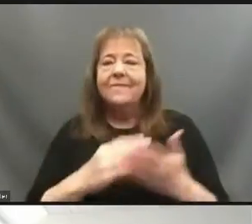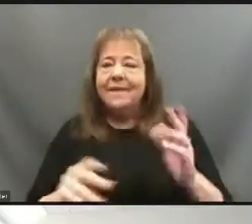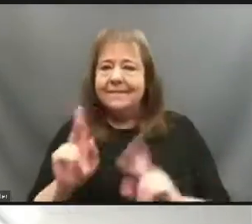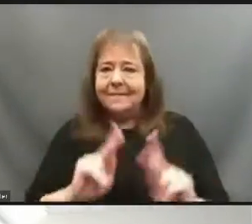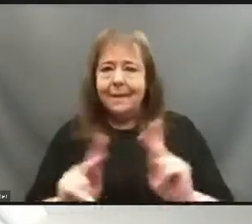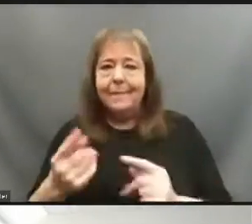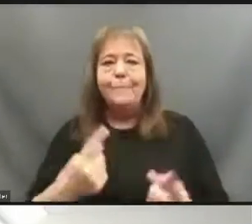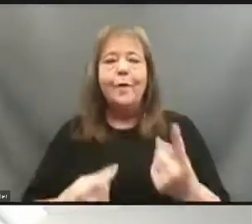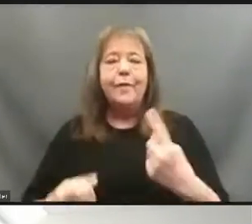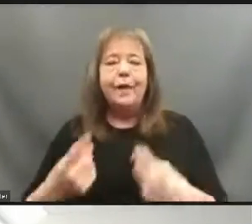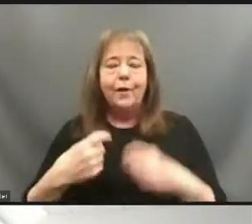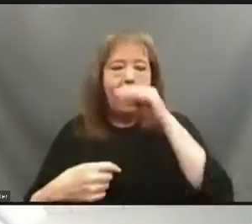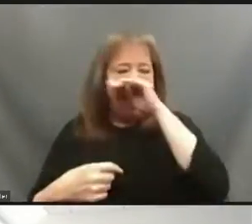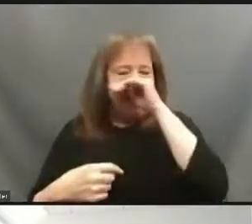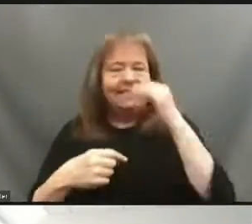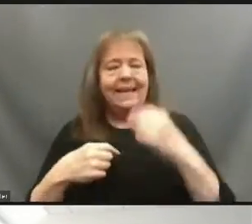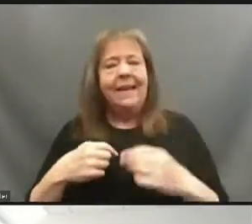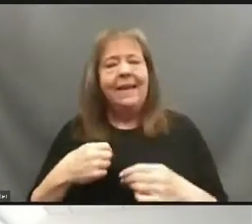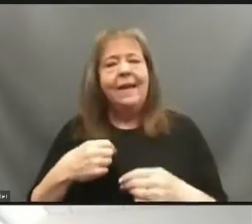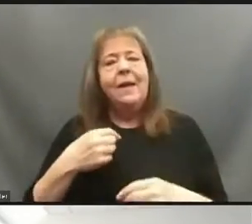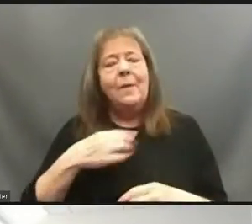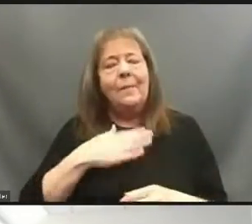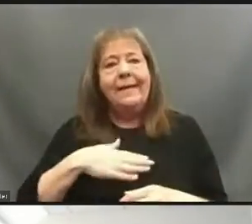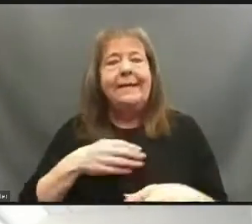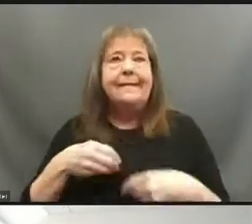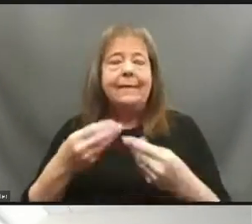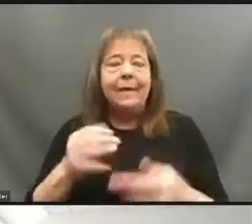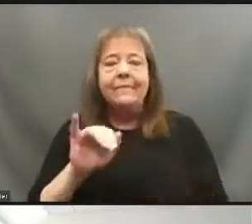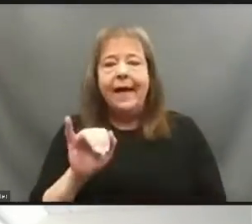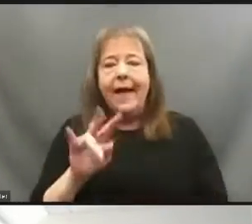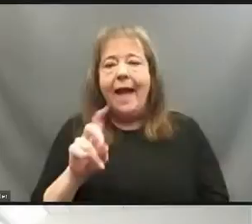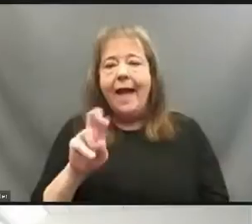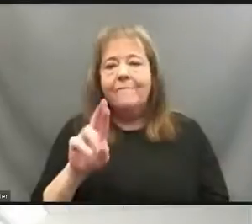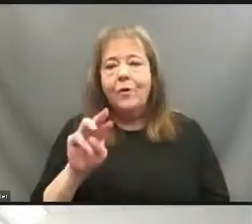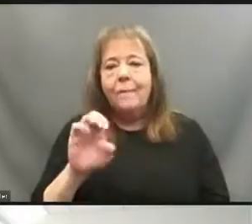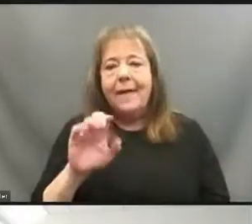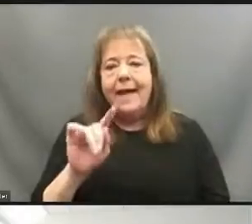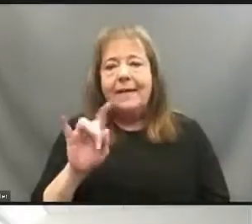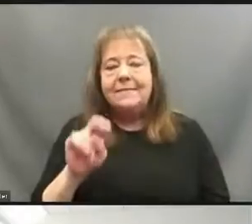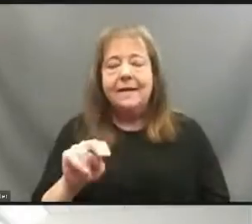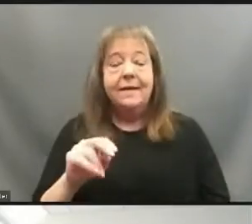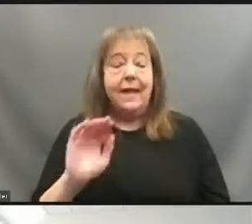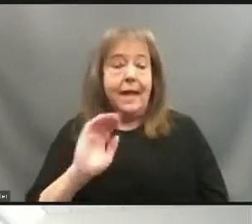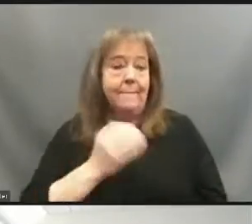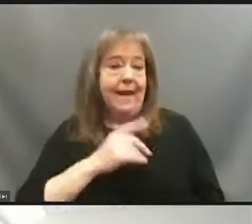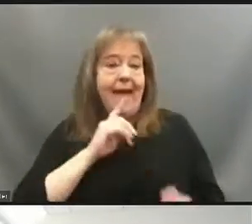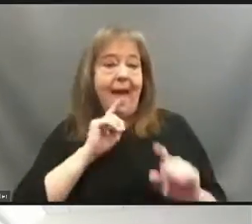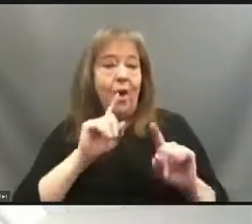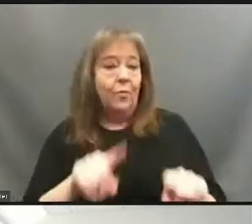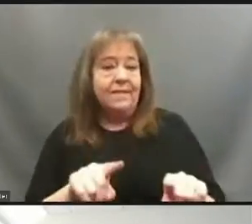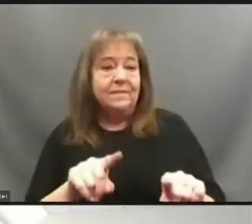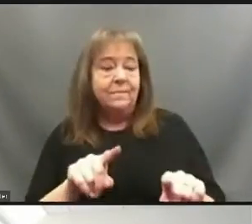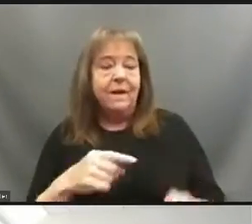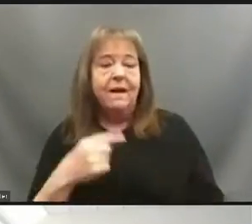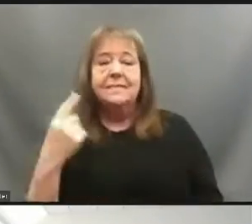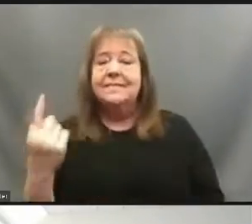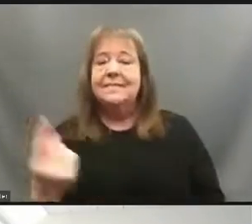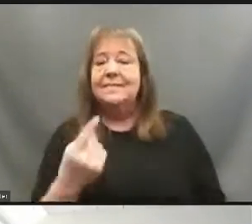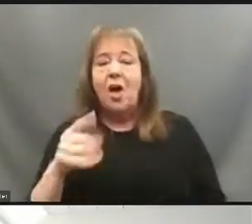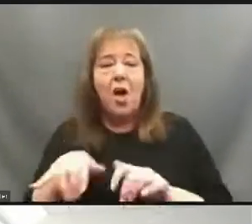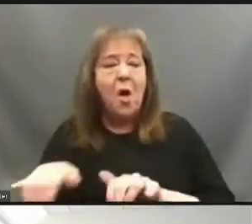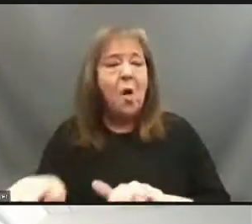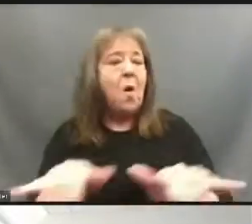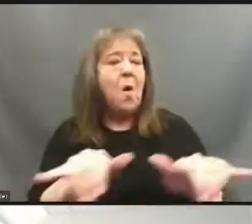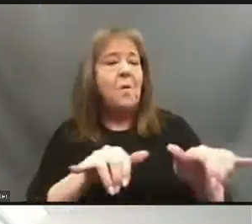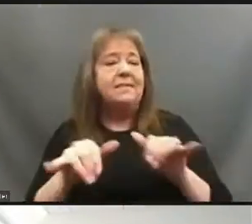requests for ivermectin from patients and or families. Our response has been universal, and that is